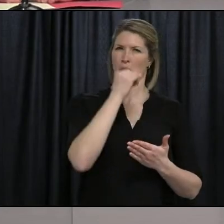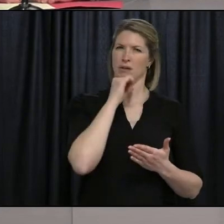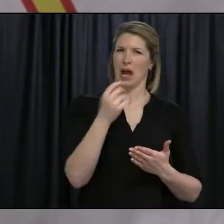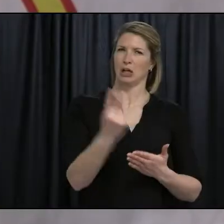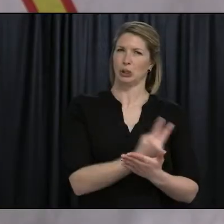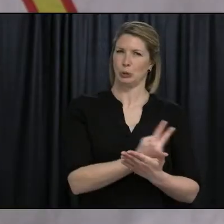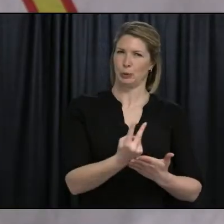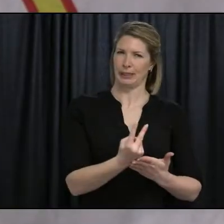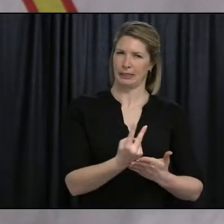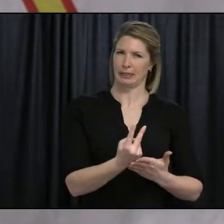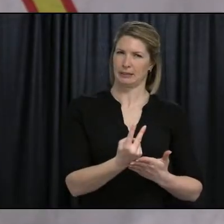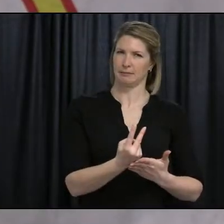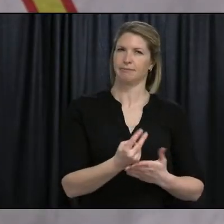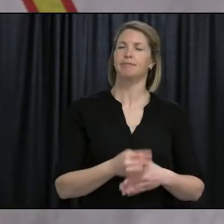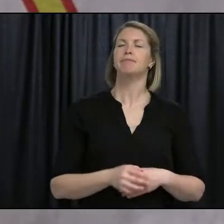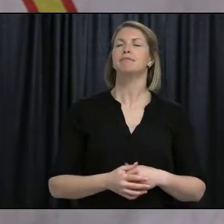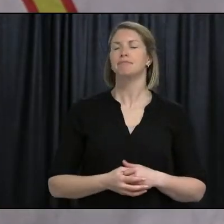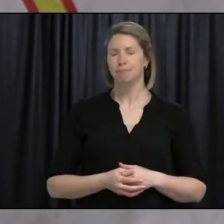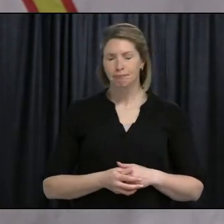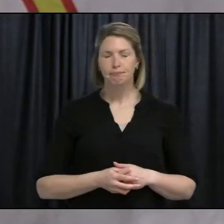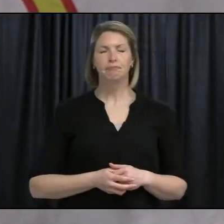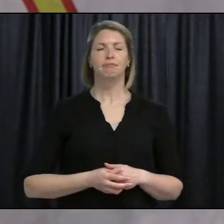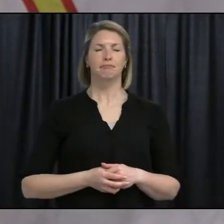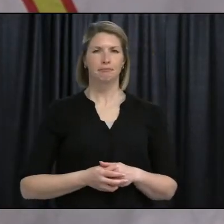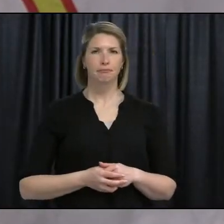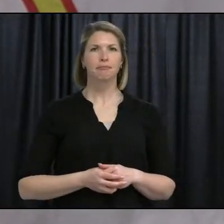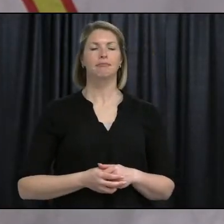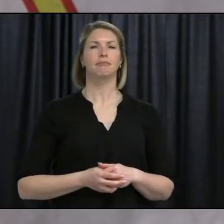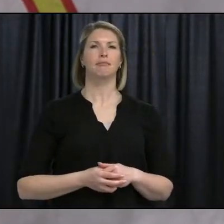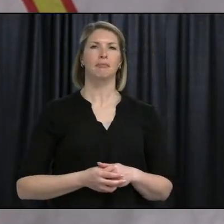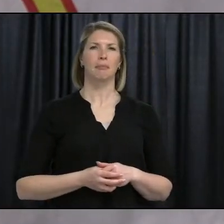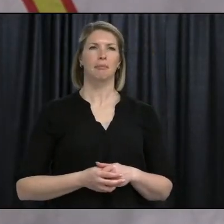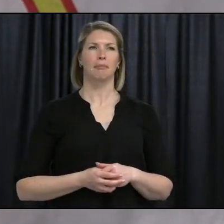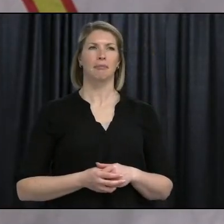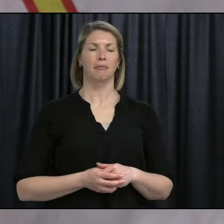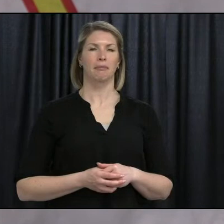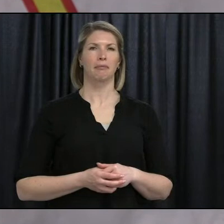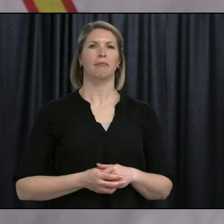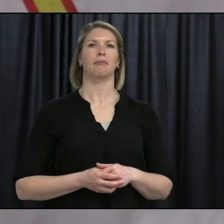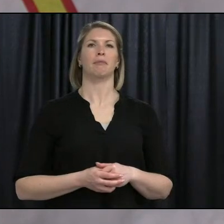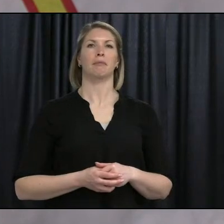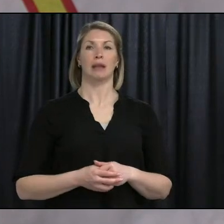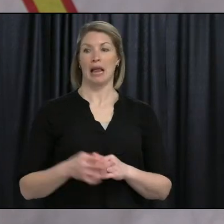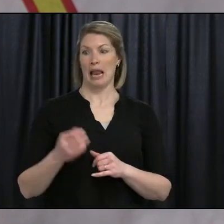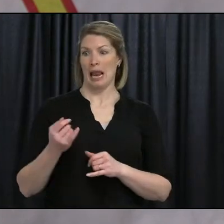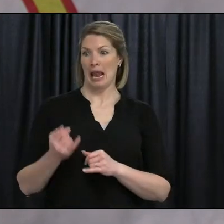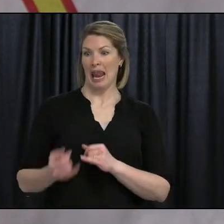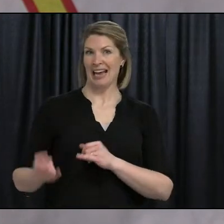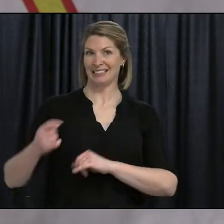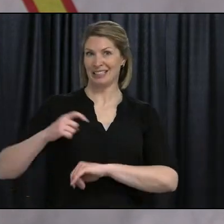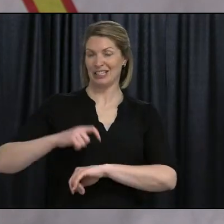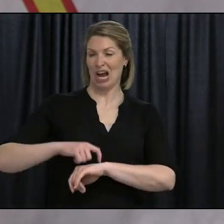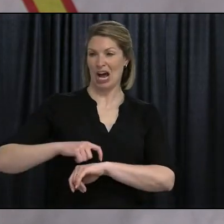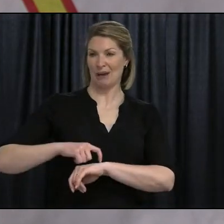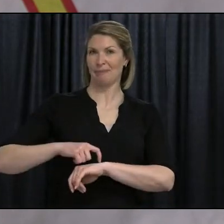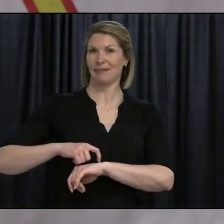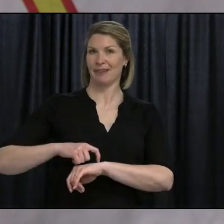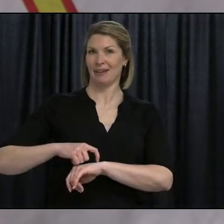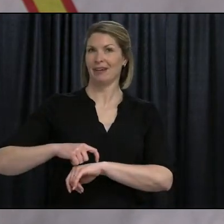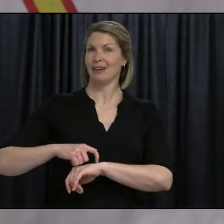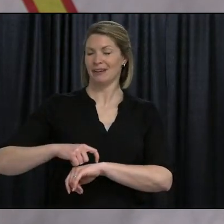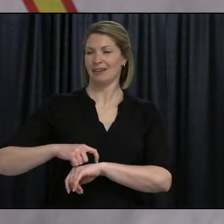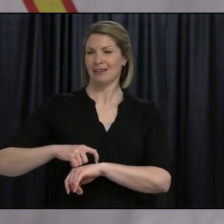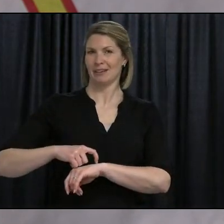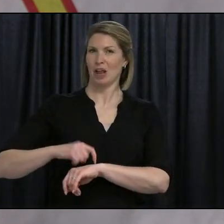lockdown? The last time that we had a situation. We knew that by the time,